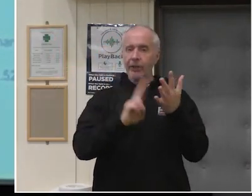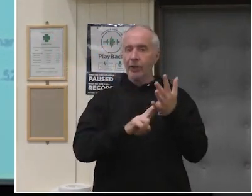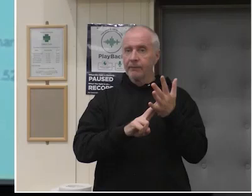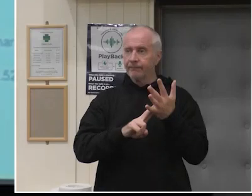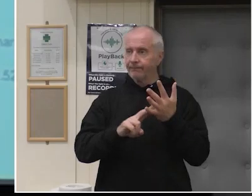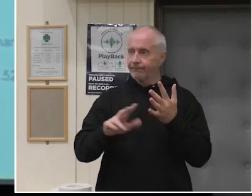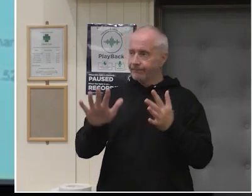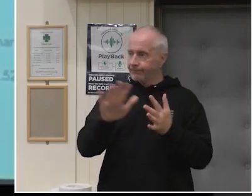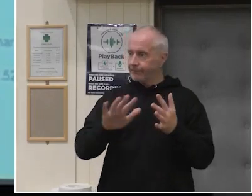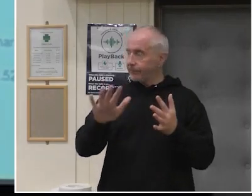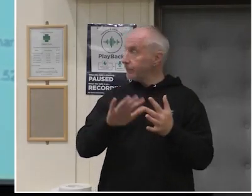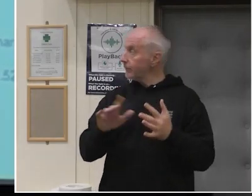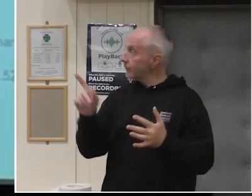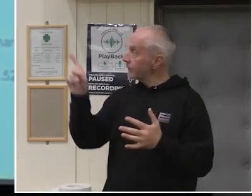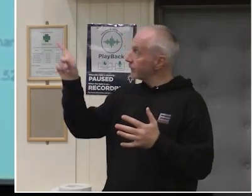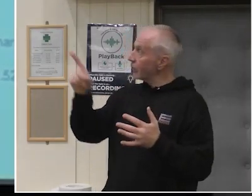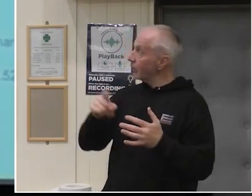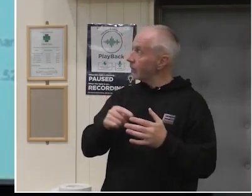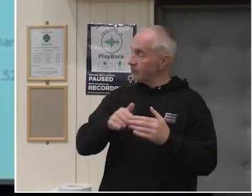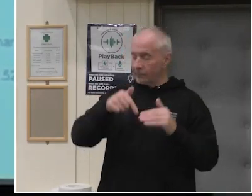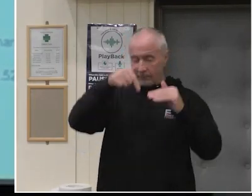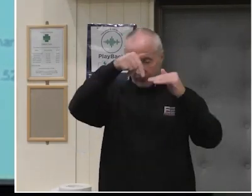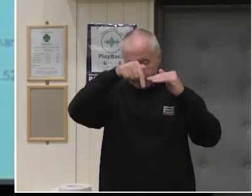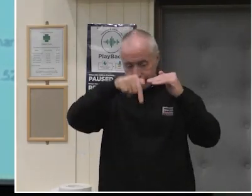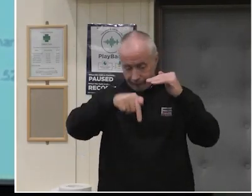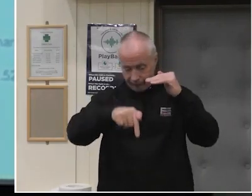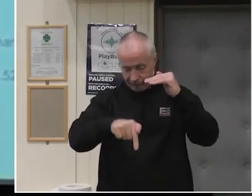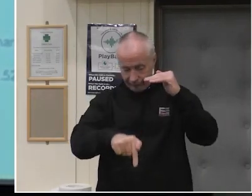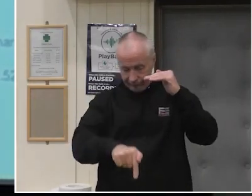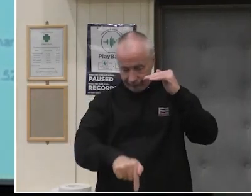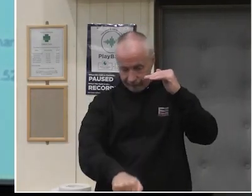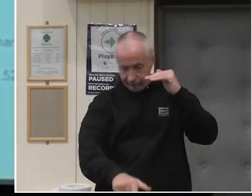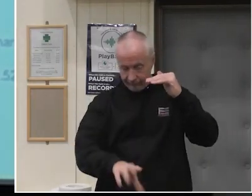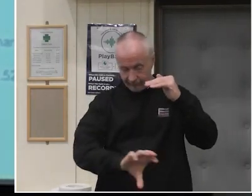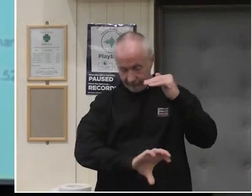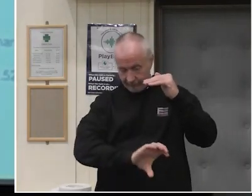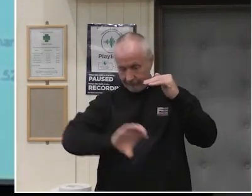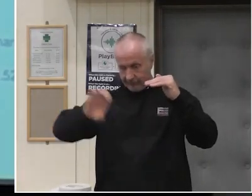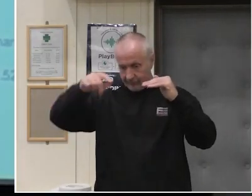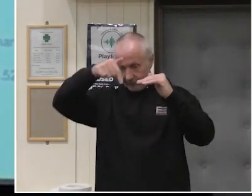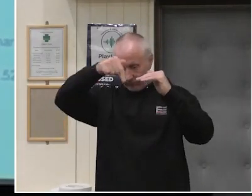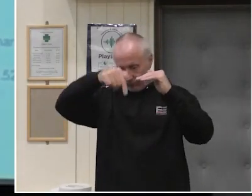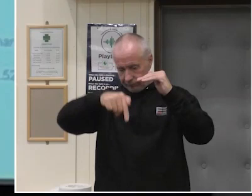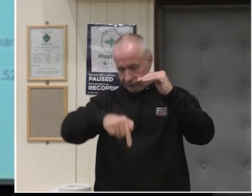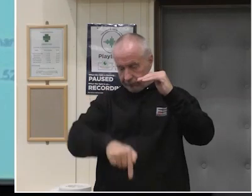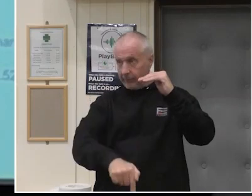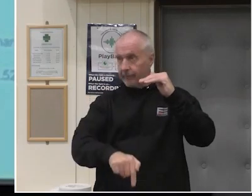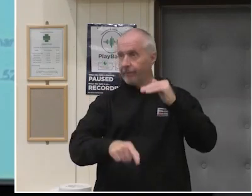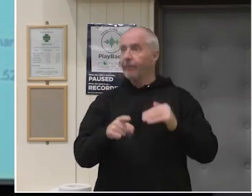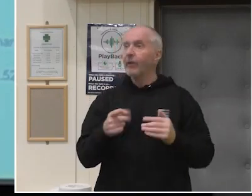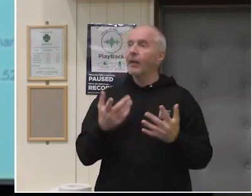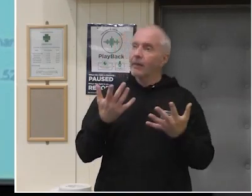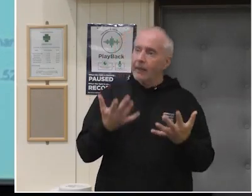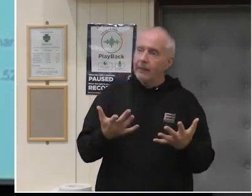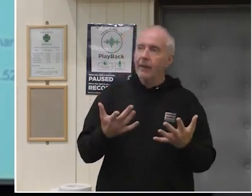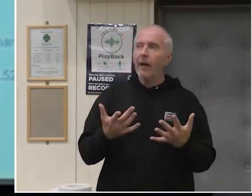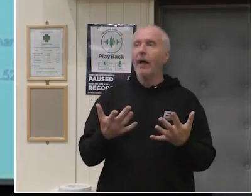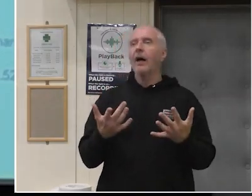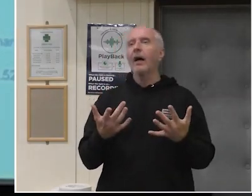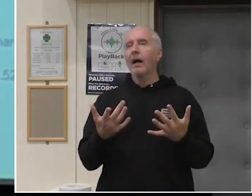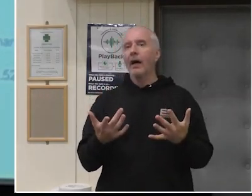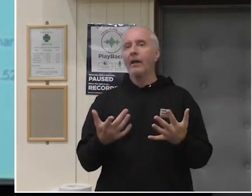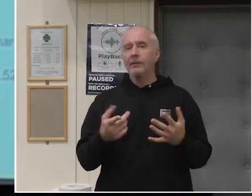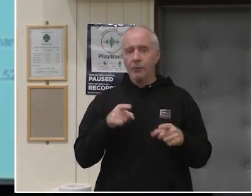So we have to plunge down into this, preferably as far down into it as we possibly can, in order to have any chance of